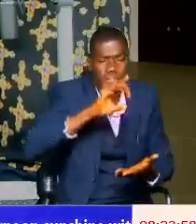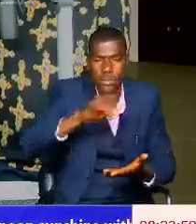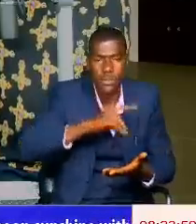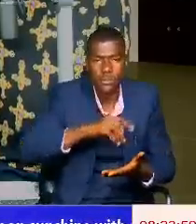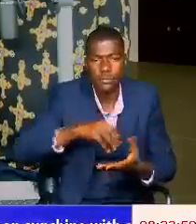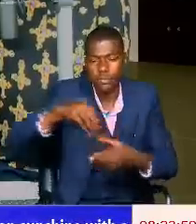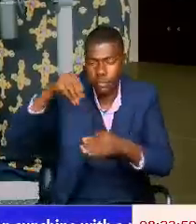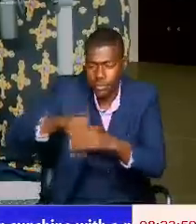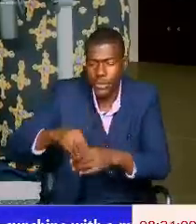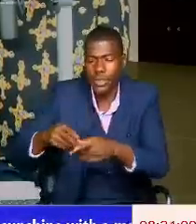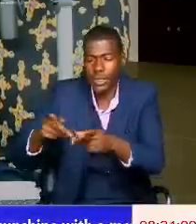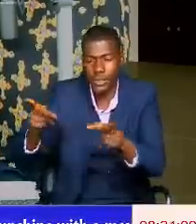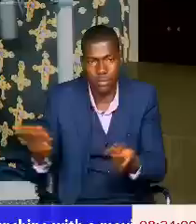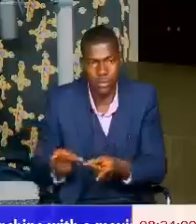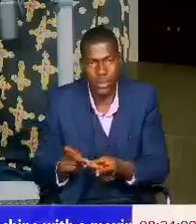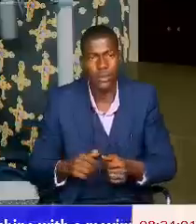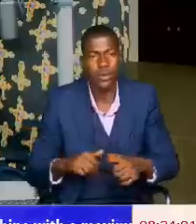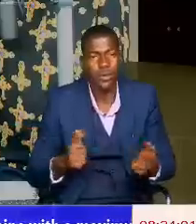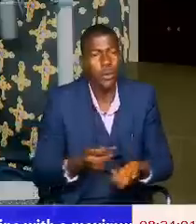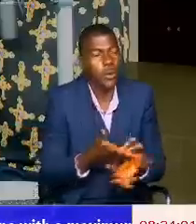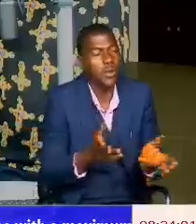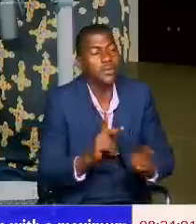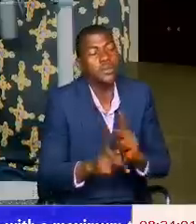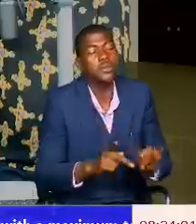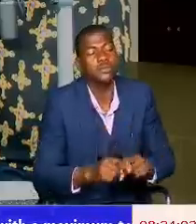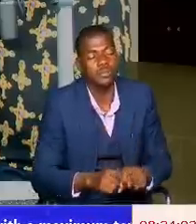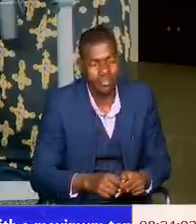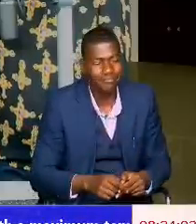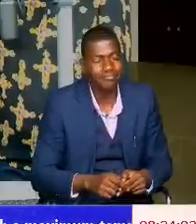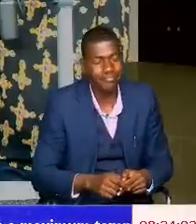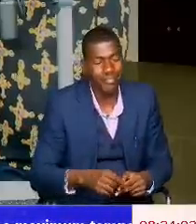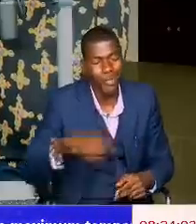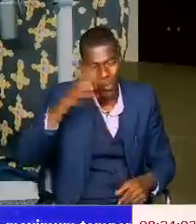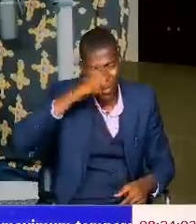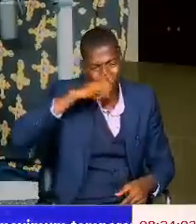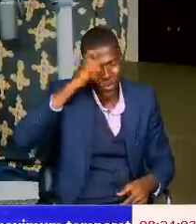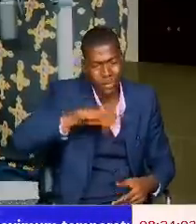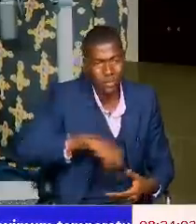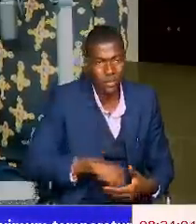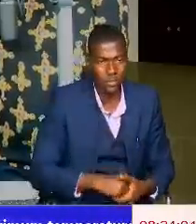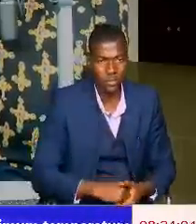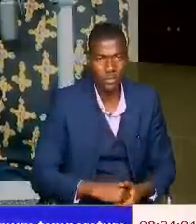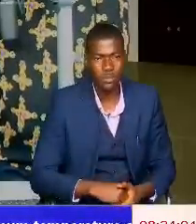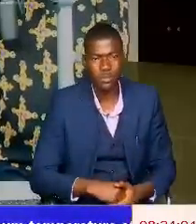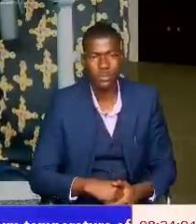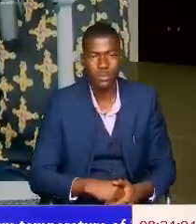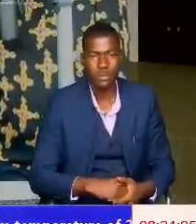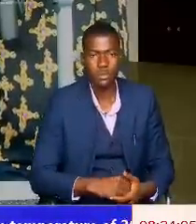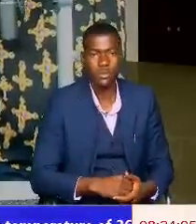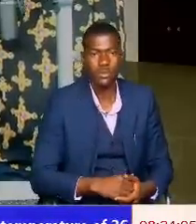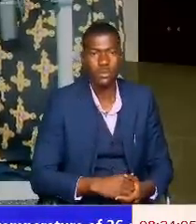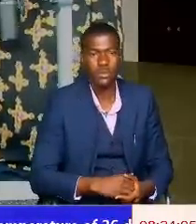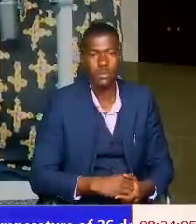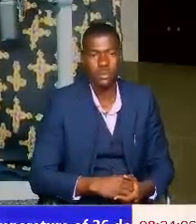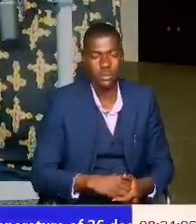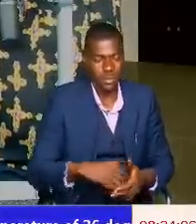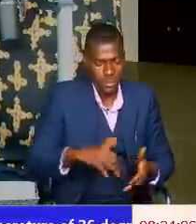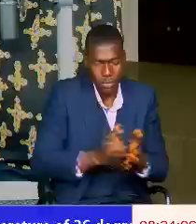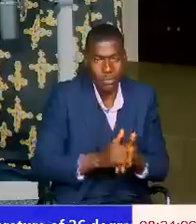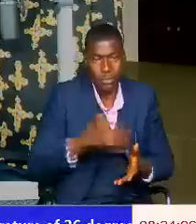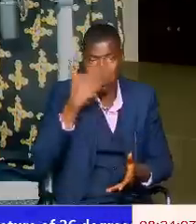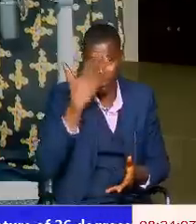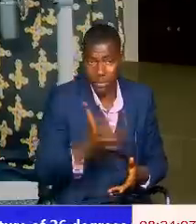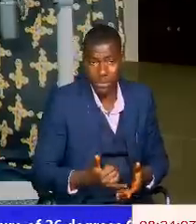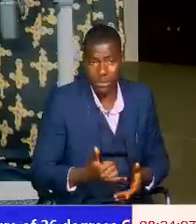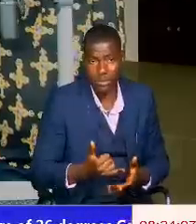them there. Those people don't see 99 many times. 100 no be anything to them. Now we team make Police Service Commission